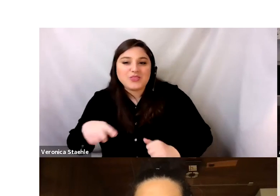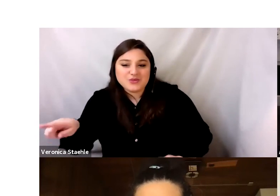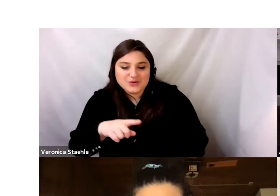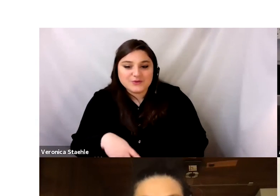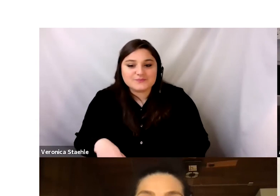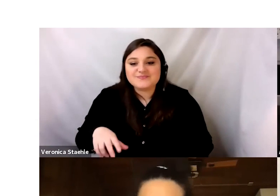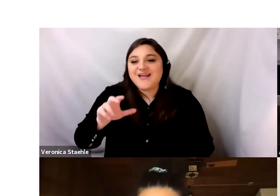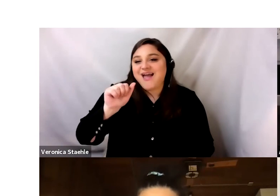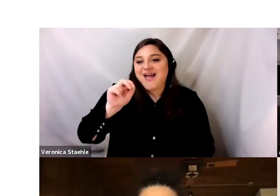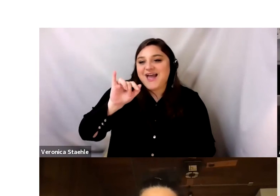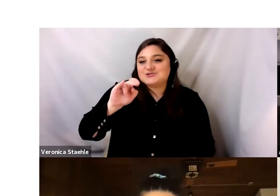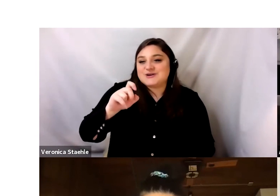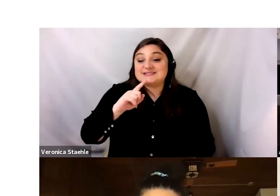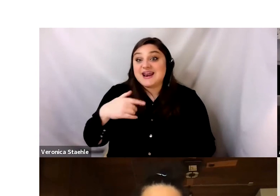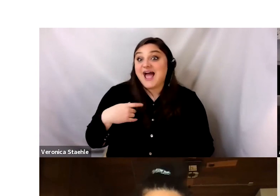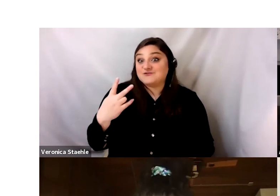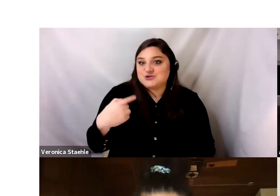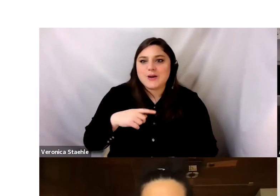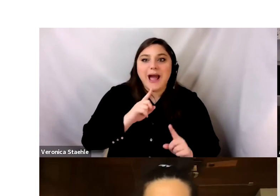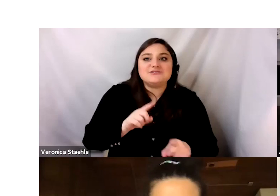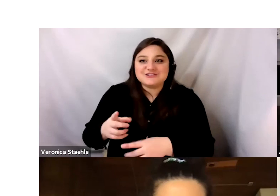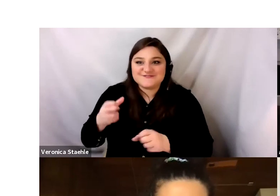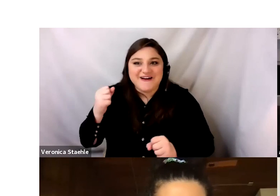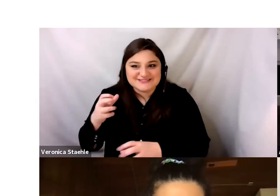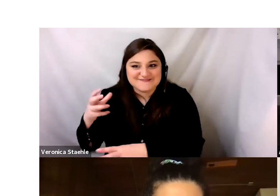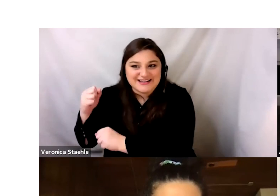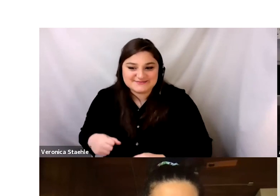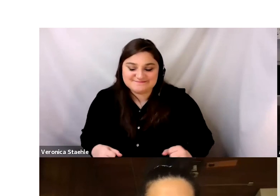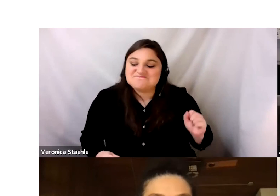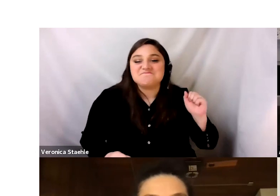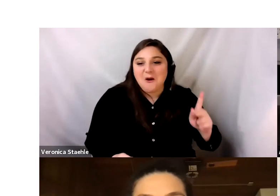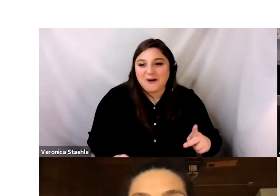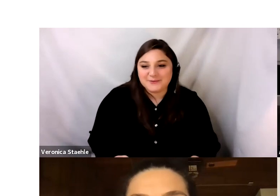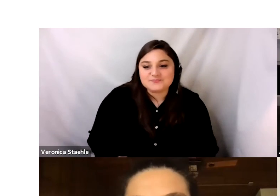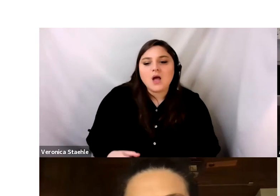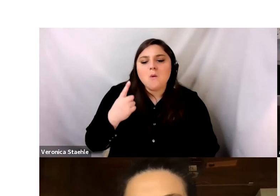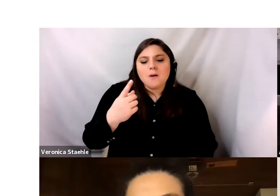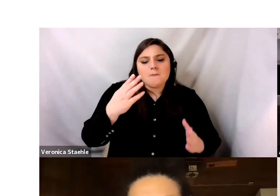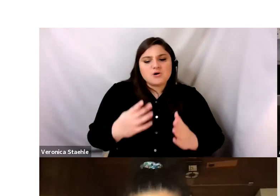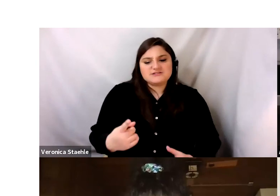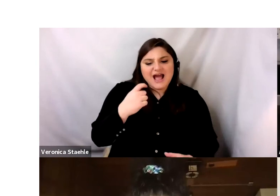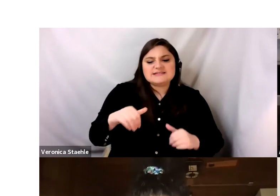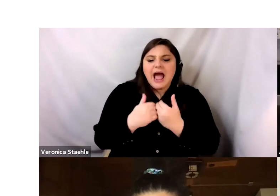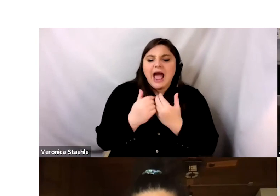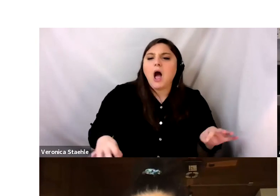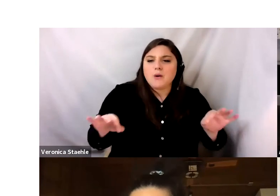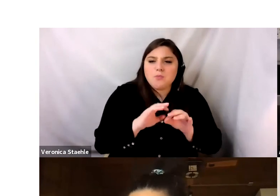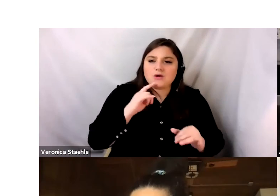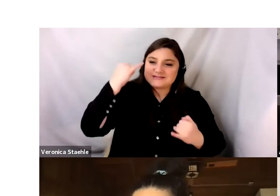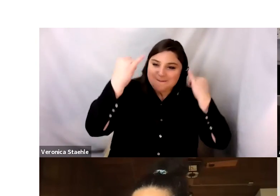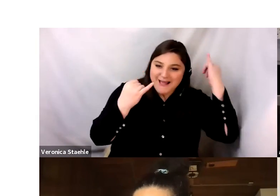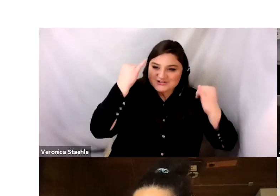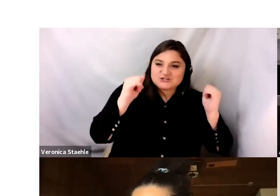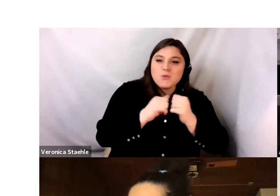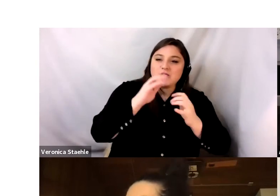have two, and I'm going to answer them very quickly. Okay, go Carroll said, how important is imagination and creativity when carrying out